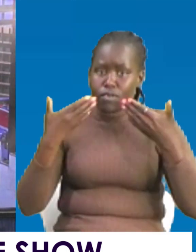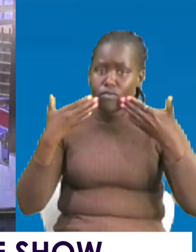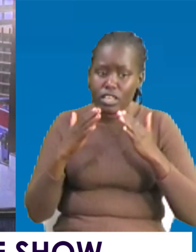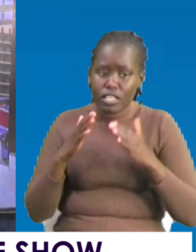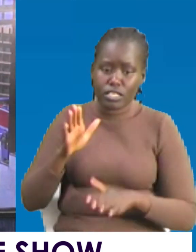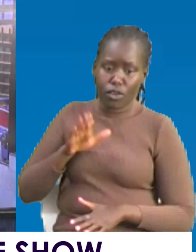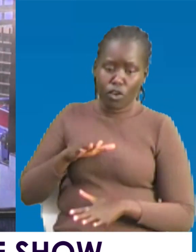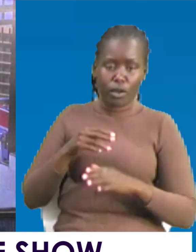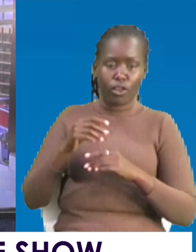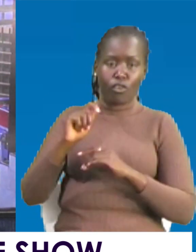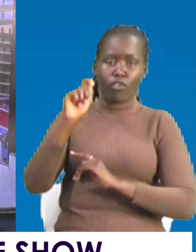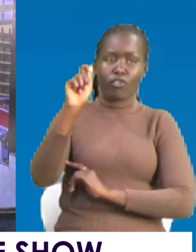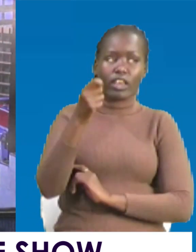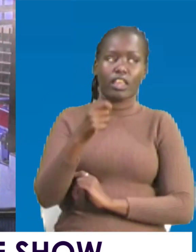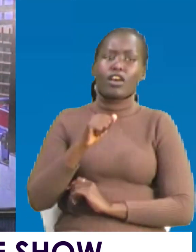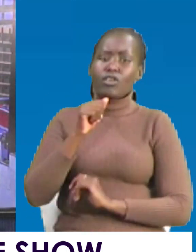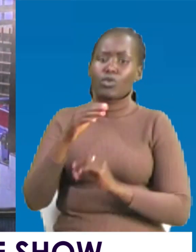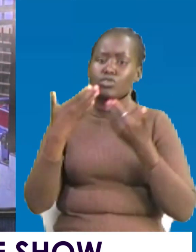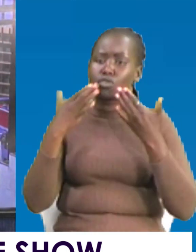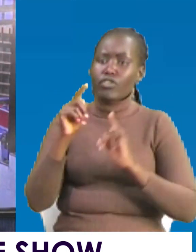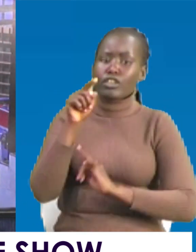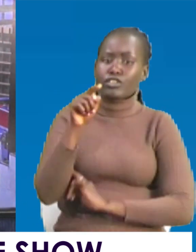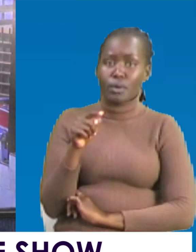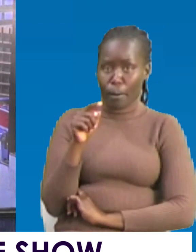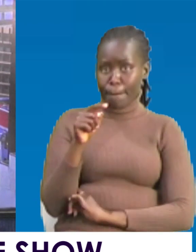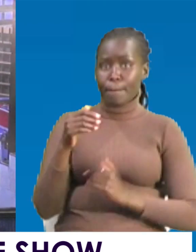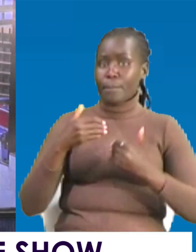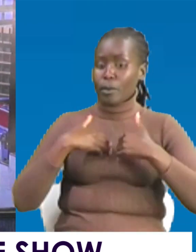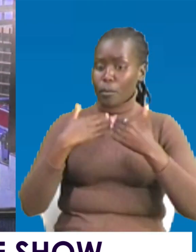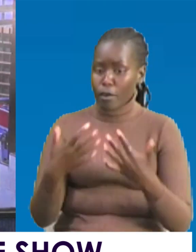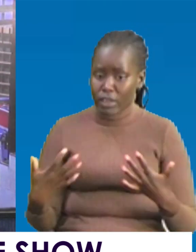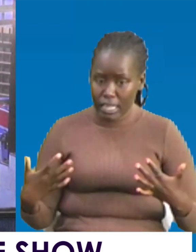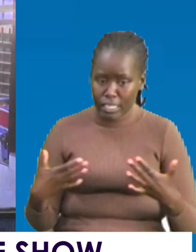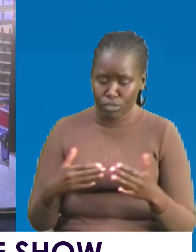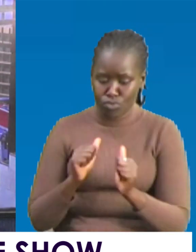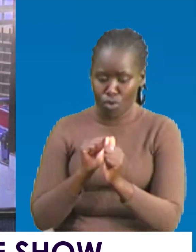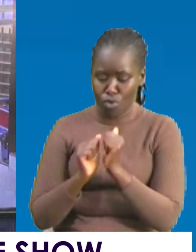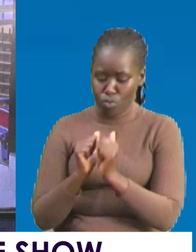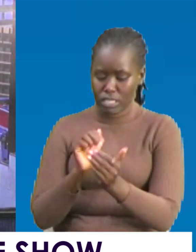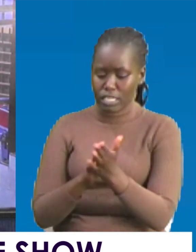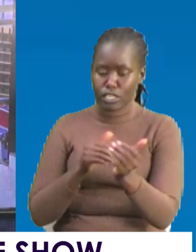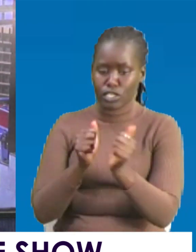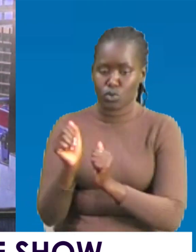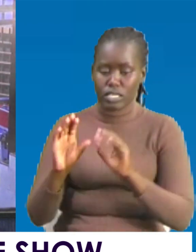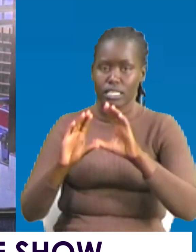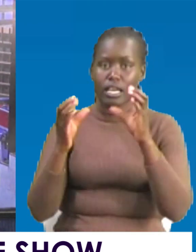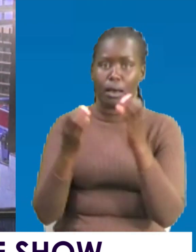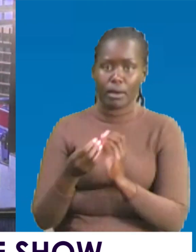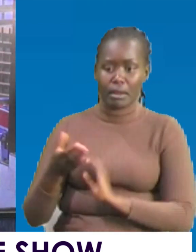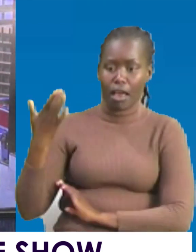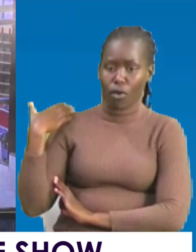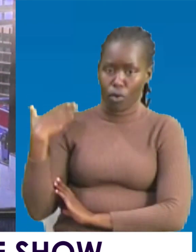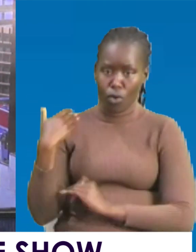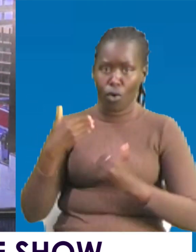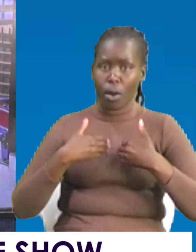women of Kenya, not finish you. Come on. There are things that spoil for companies in the past. There are